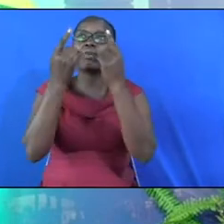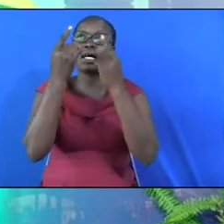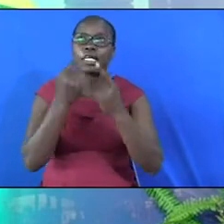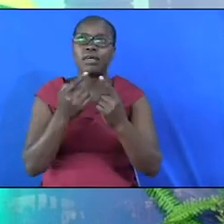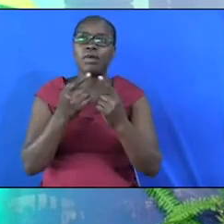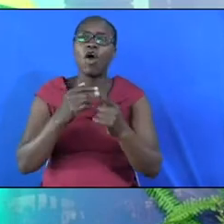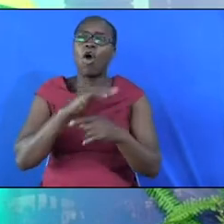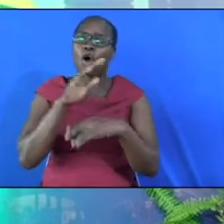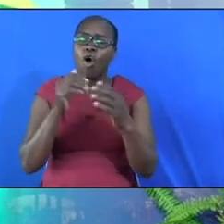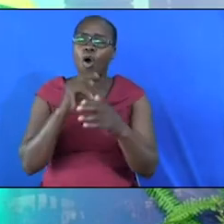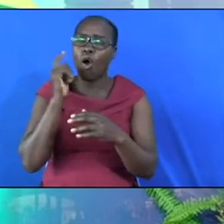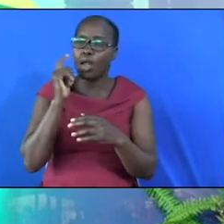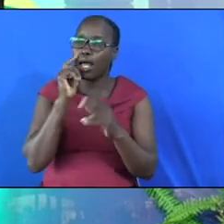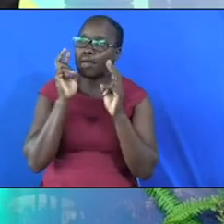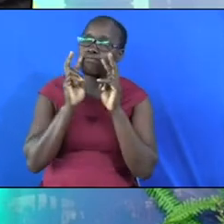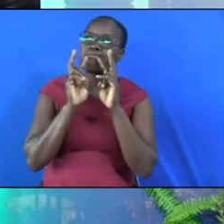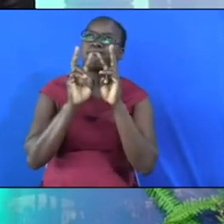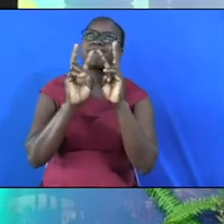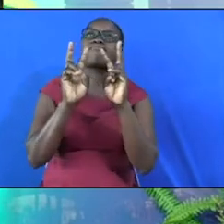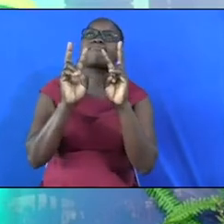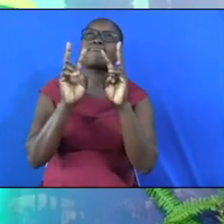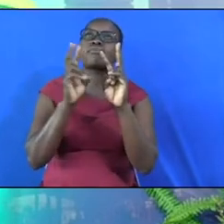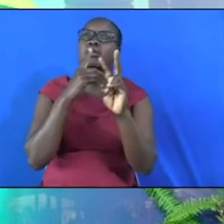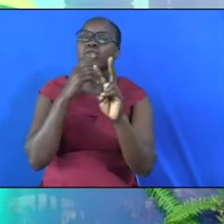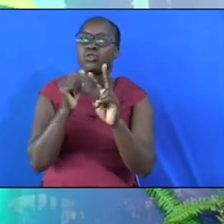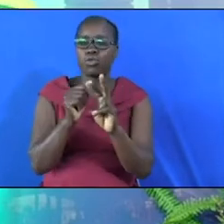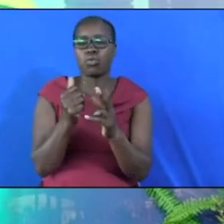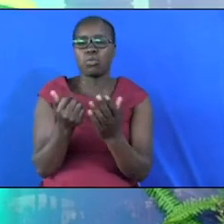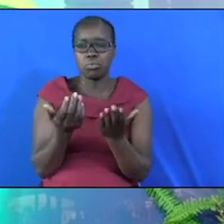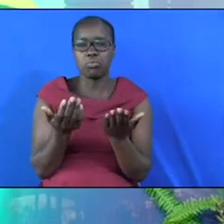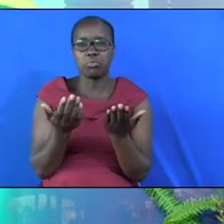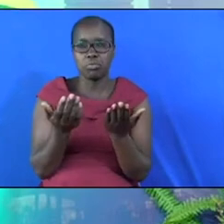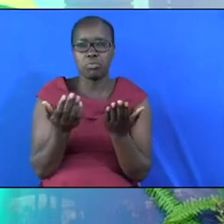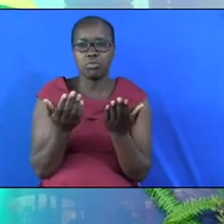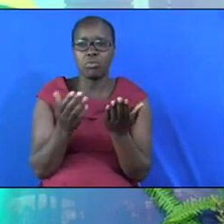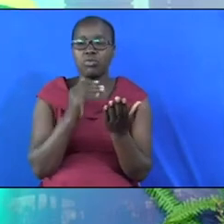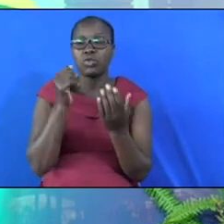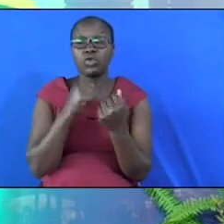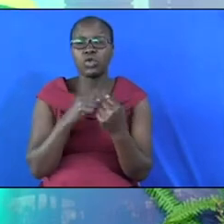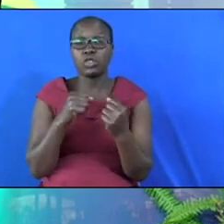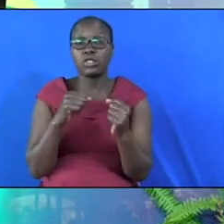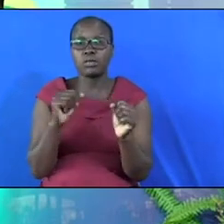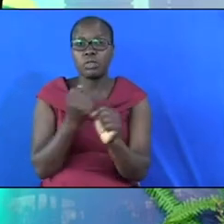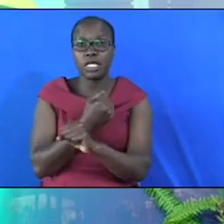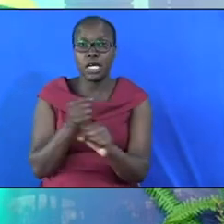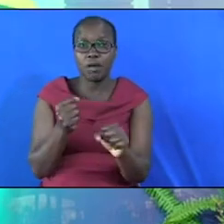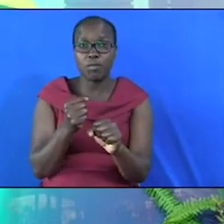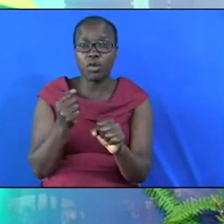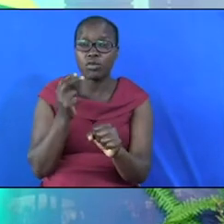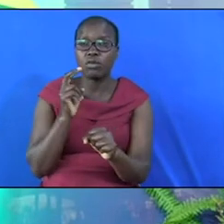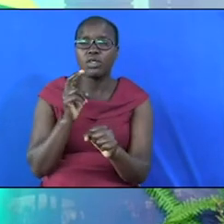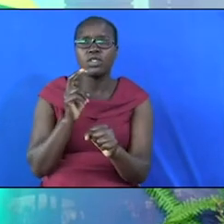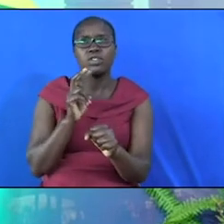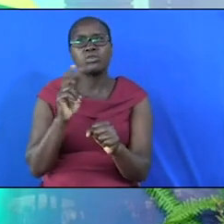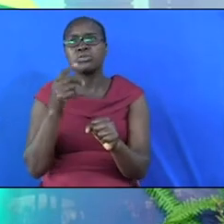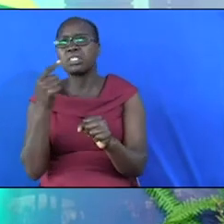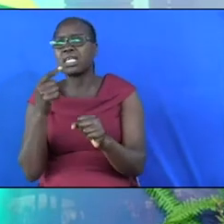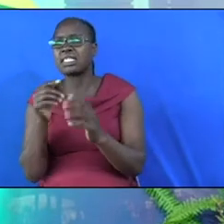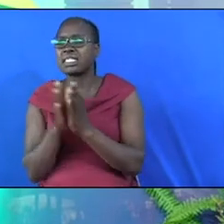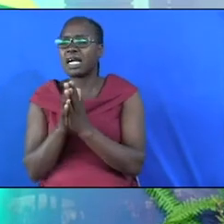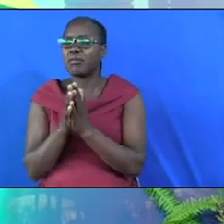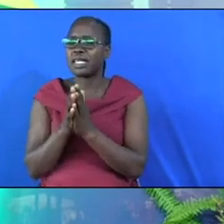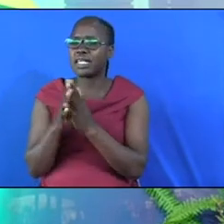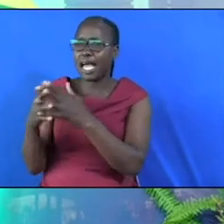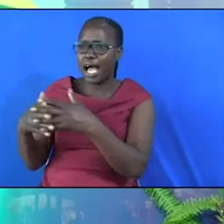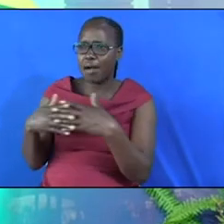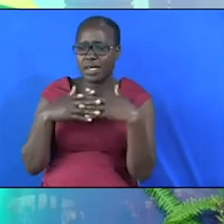that every eye will see him. So in other words, you will not be able to call your son who is in America that is a bokeh.